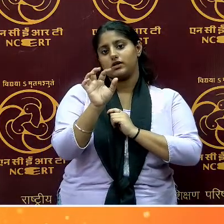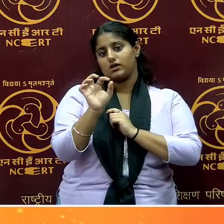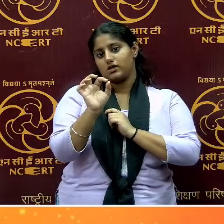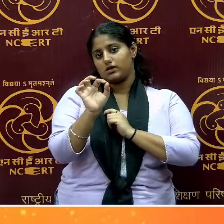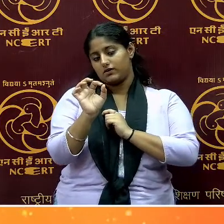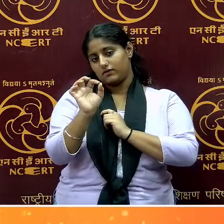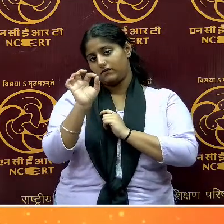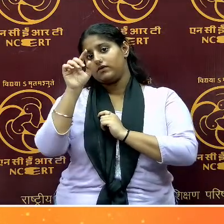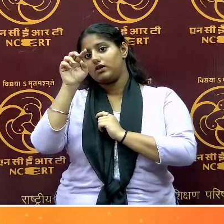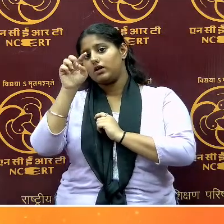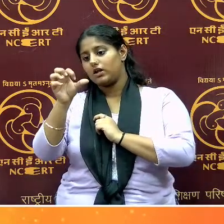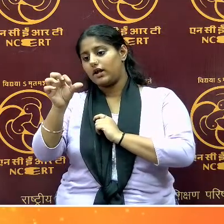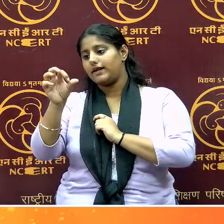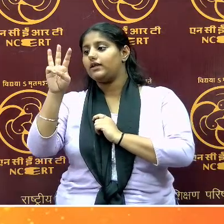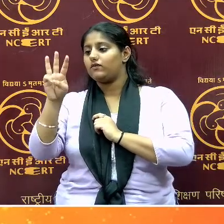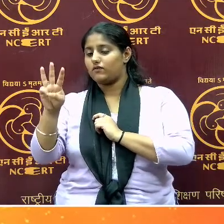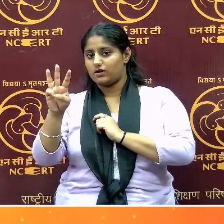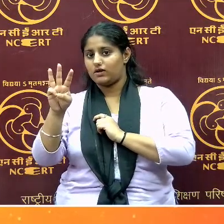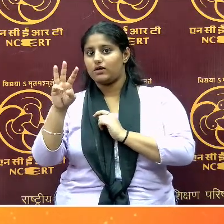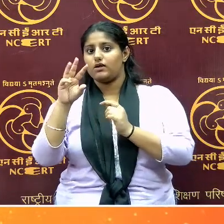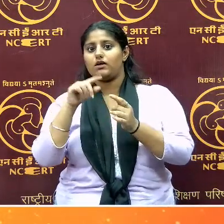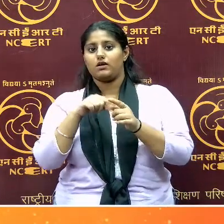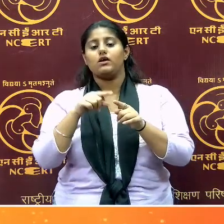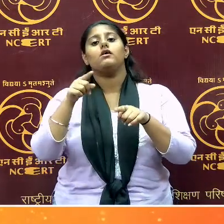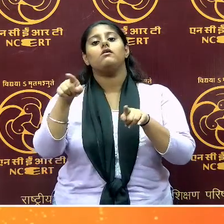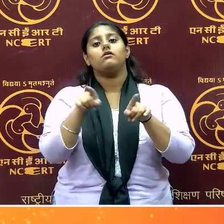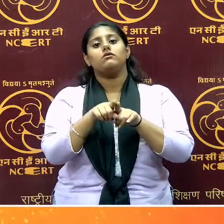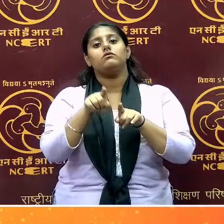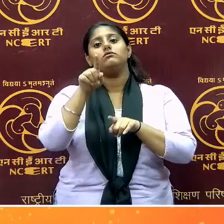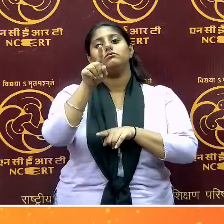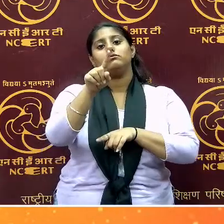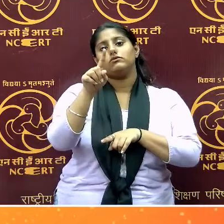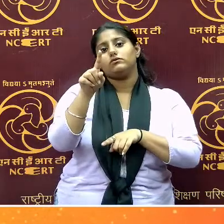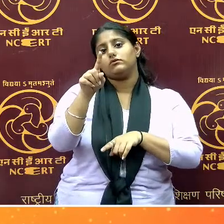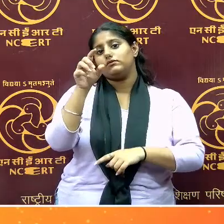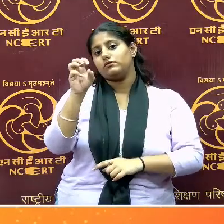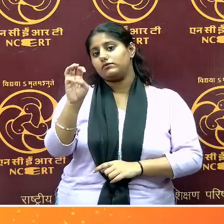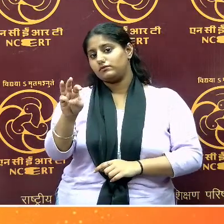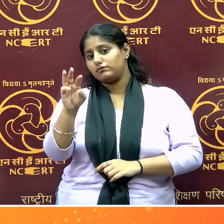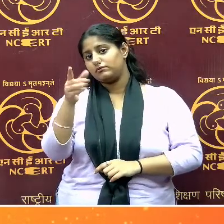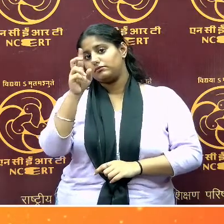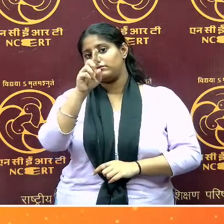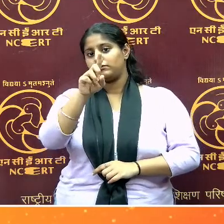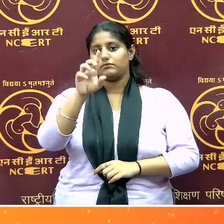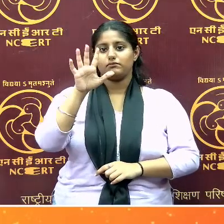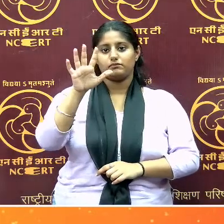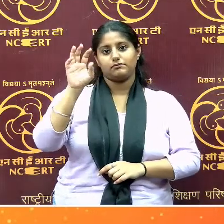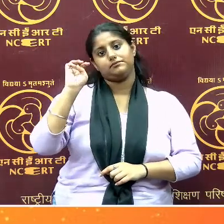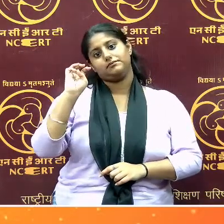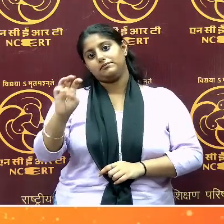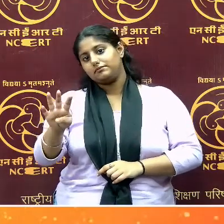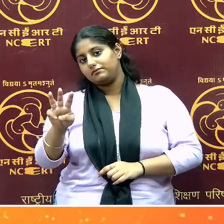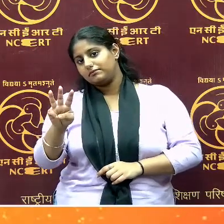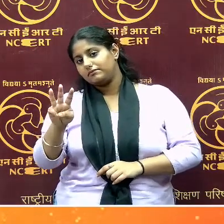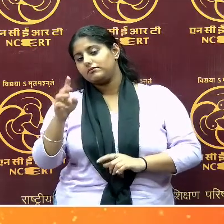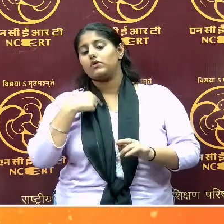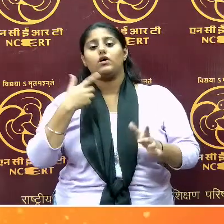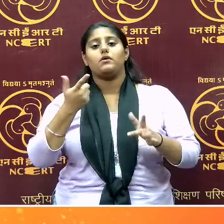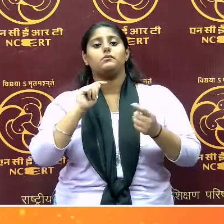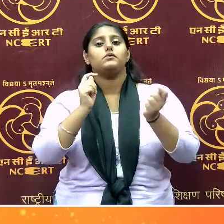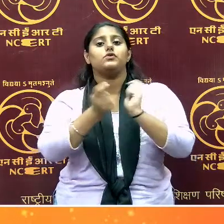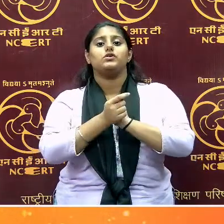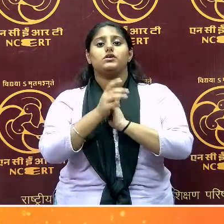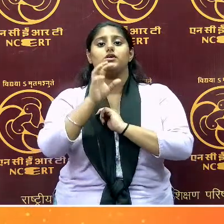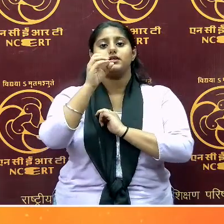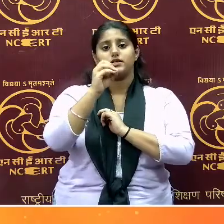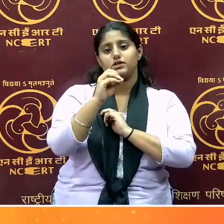10,593 to make a number between 11,000 and 15,000. How we can do that? Interchange the digits 0